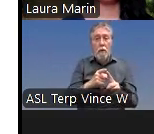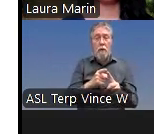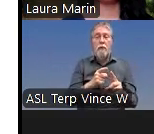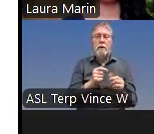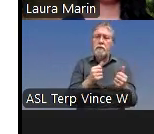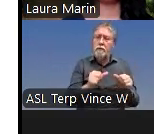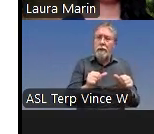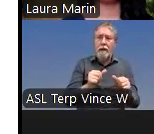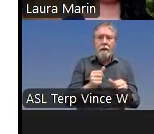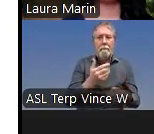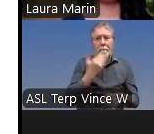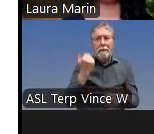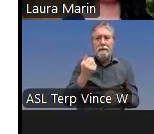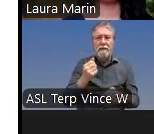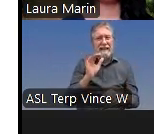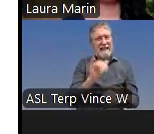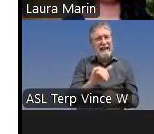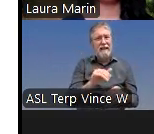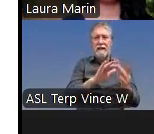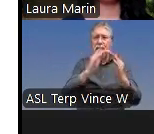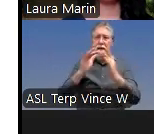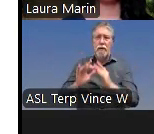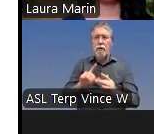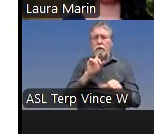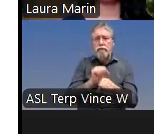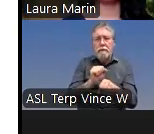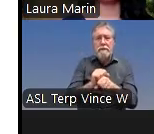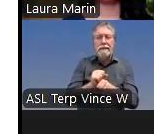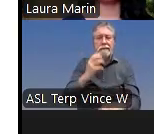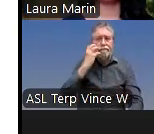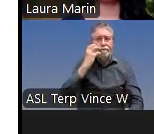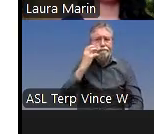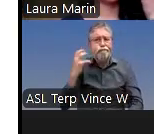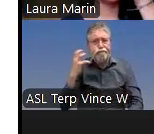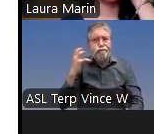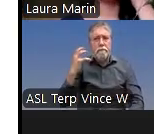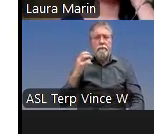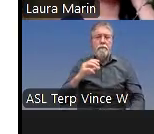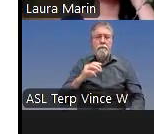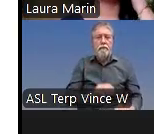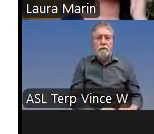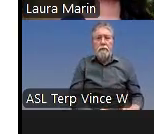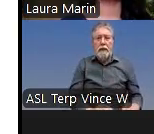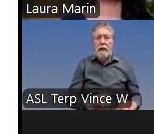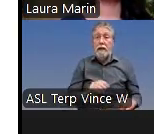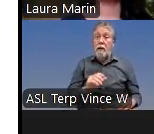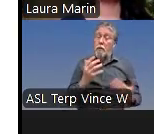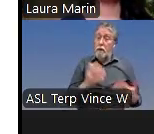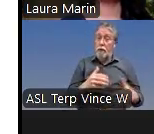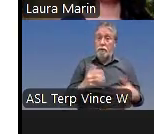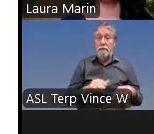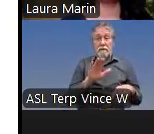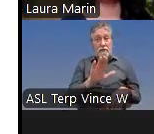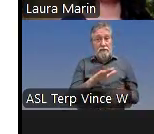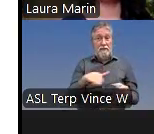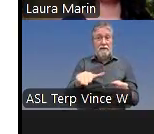robust a network as we can. And it's no more true or important than in the Caribbean,